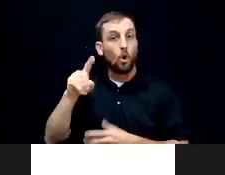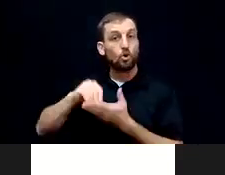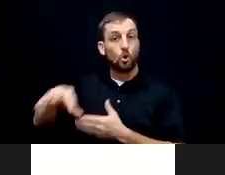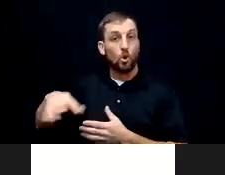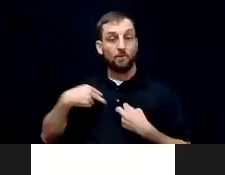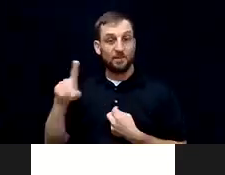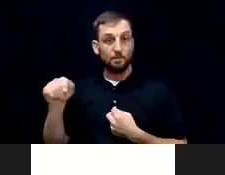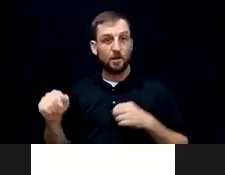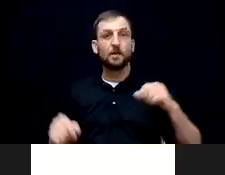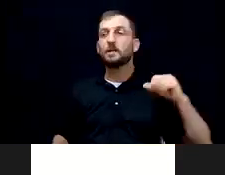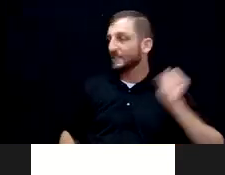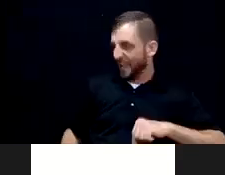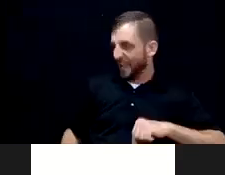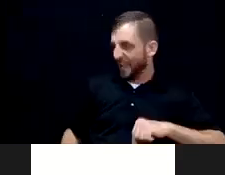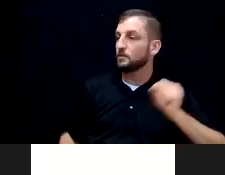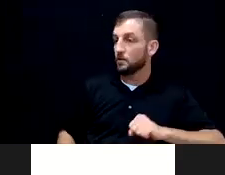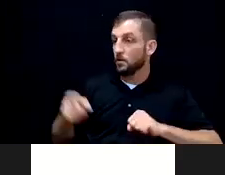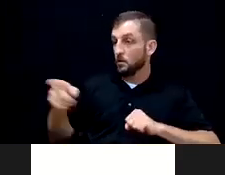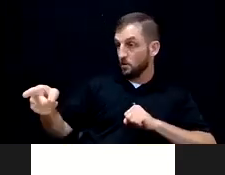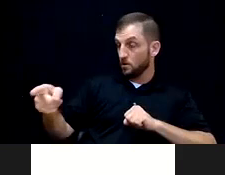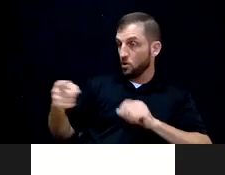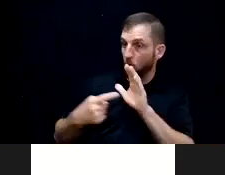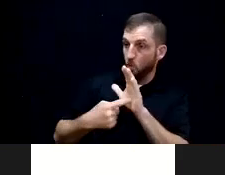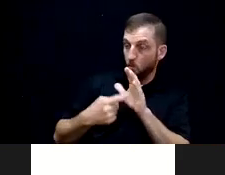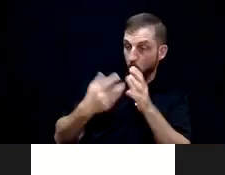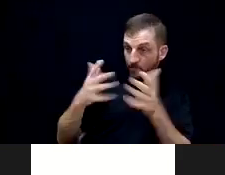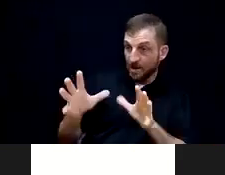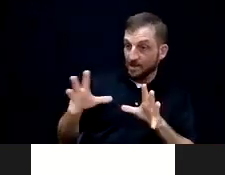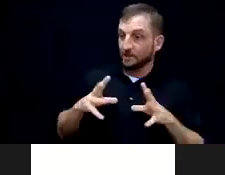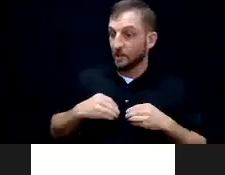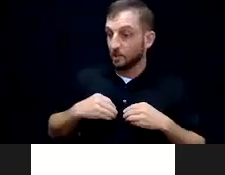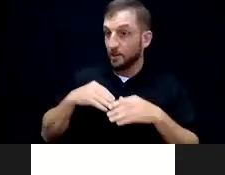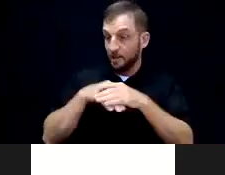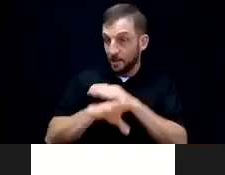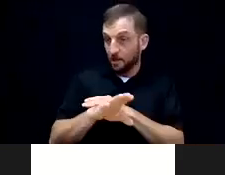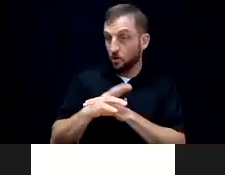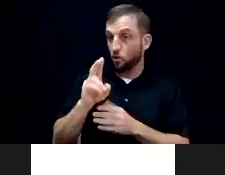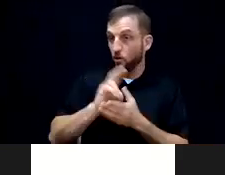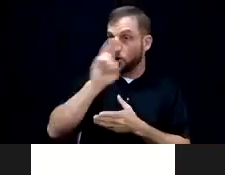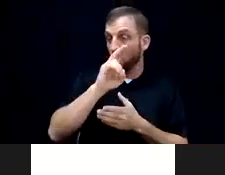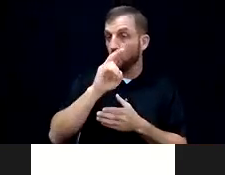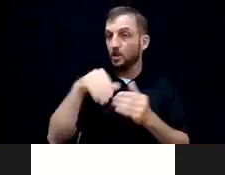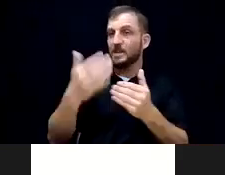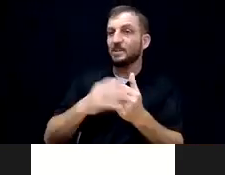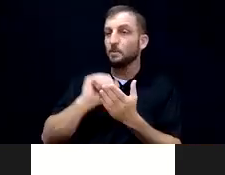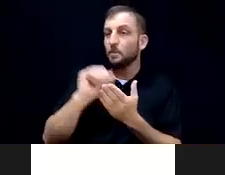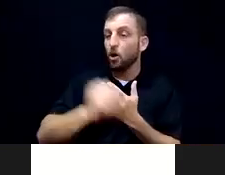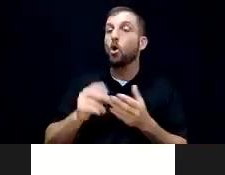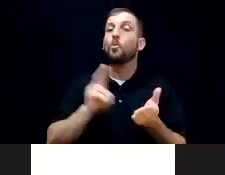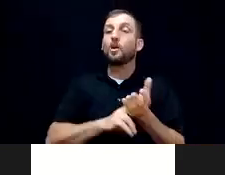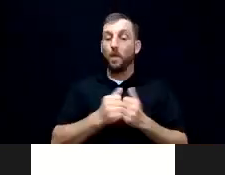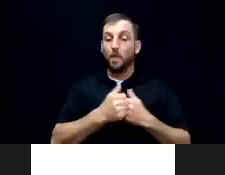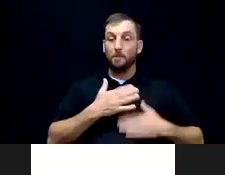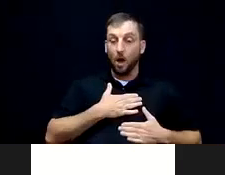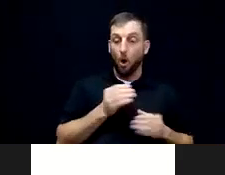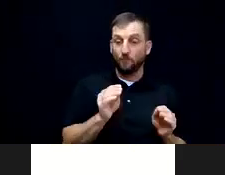students, it's once you've been accepted to the university, it would be the following semester. You register with my office and you get priority registration. And you have to